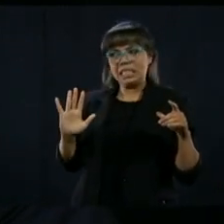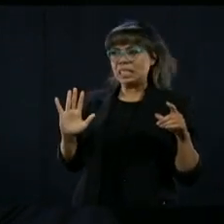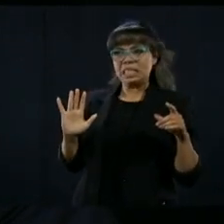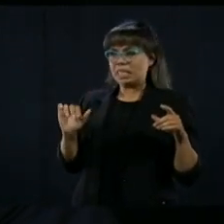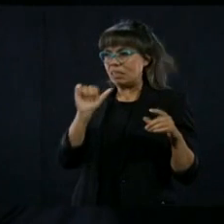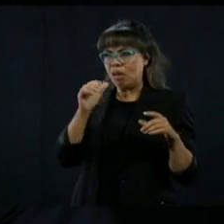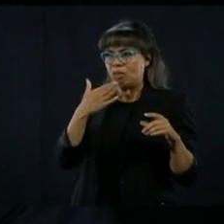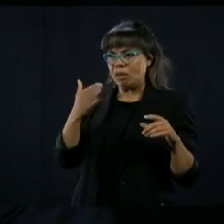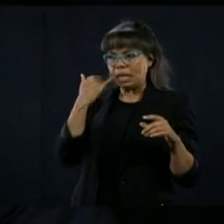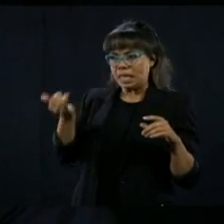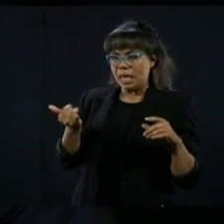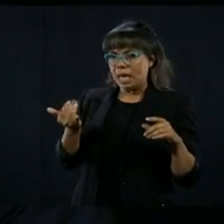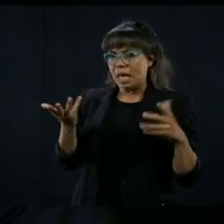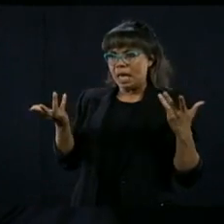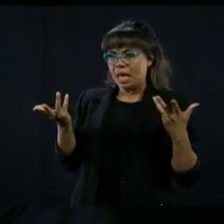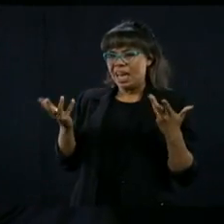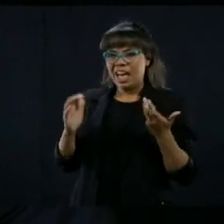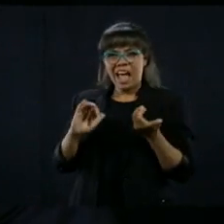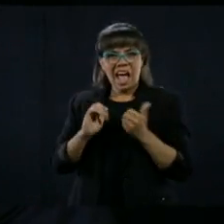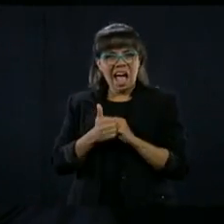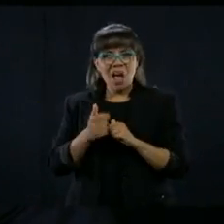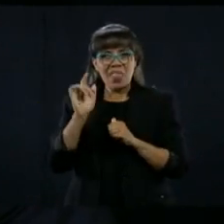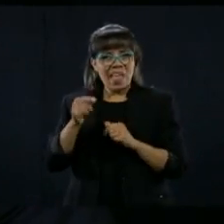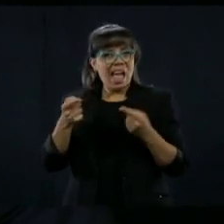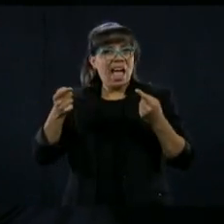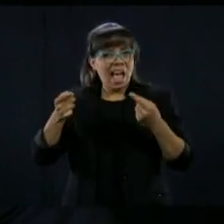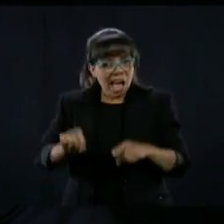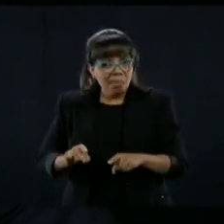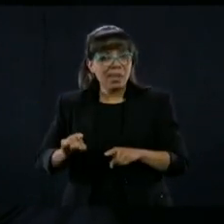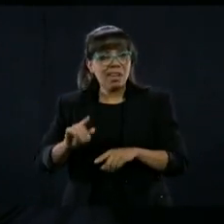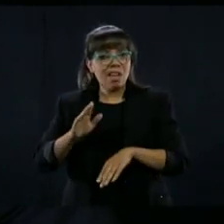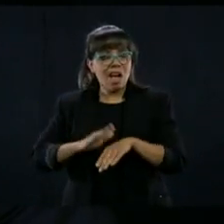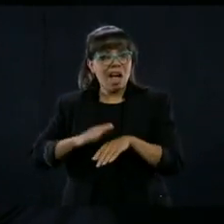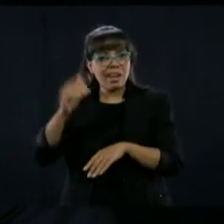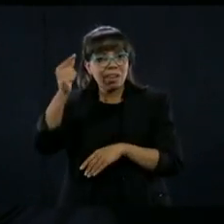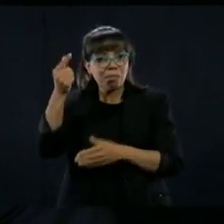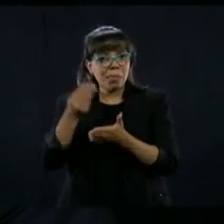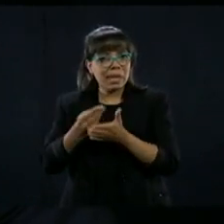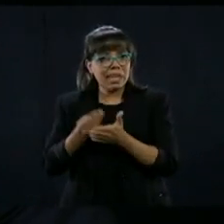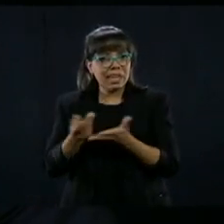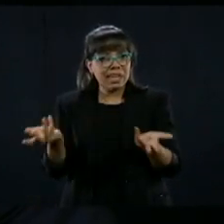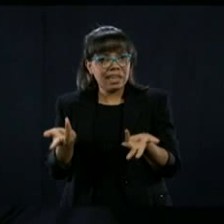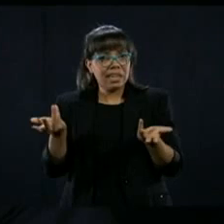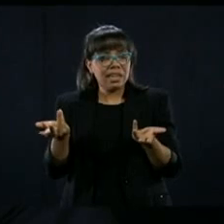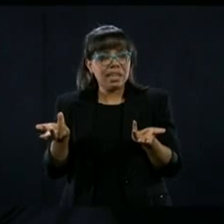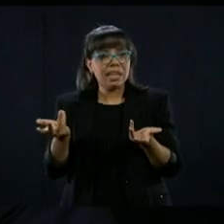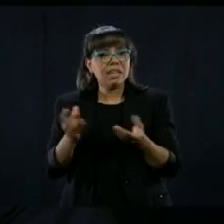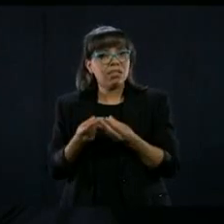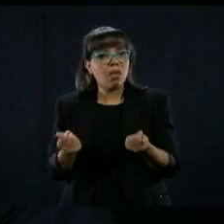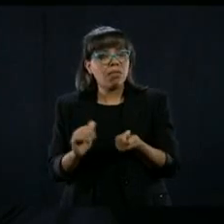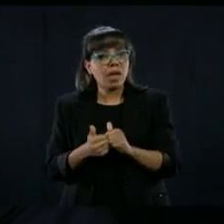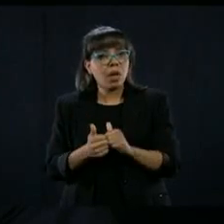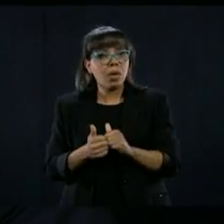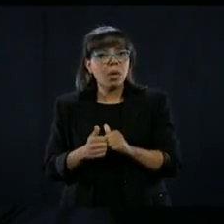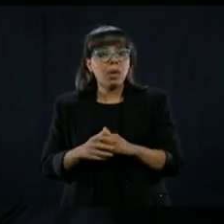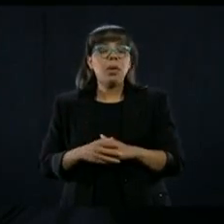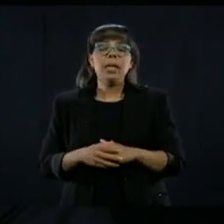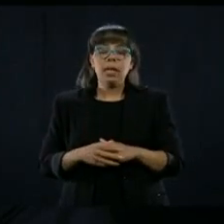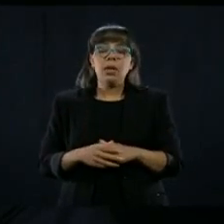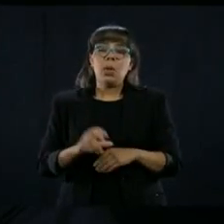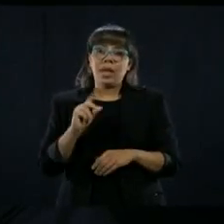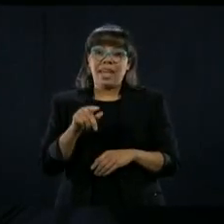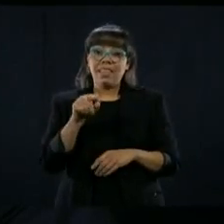verification? First, we have to understand that there was a special situation where everybody in the world were looking for